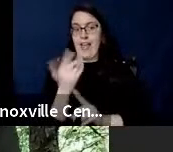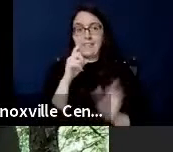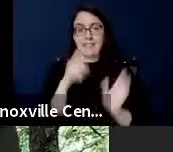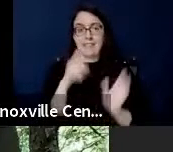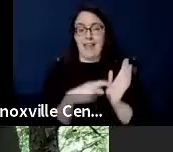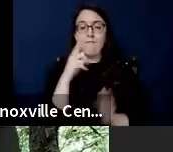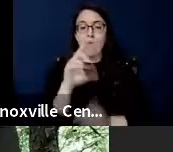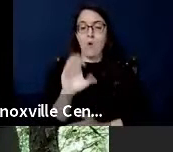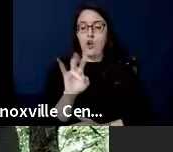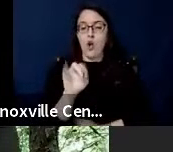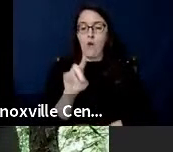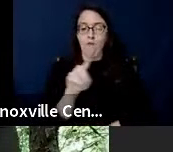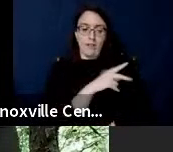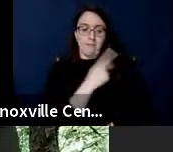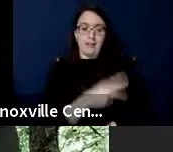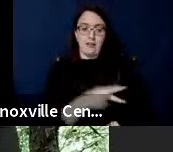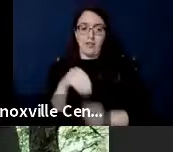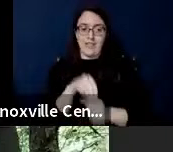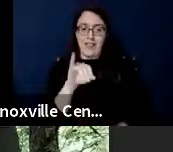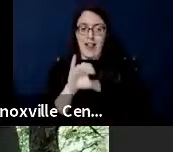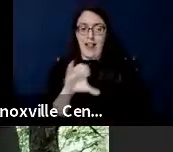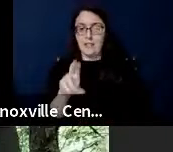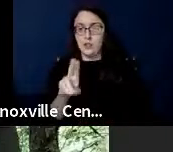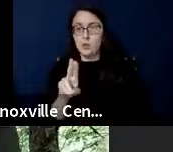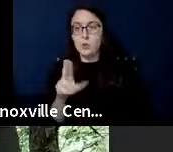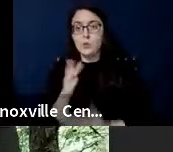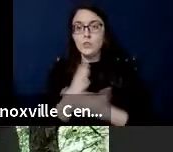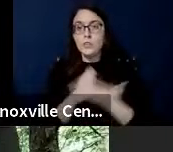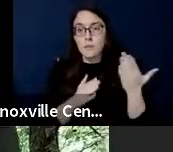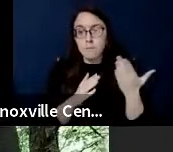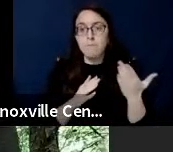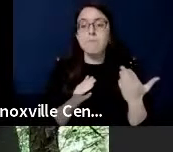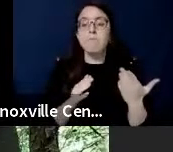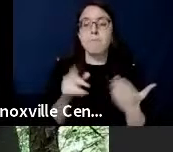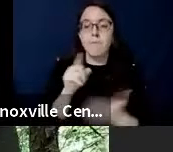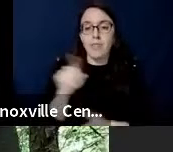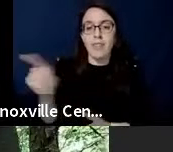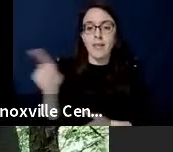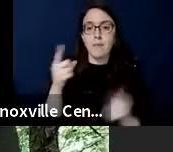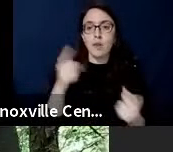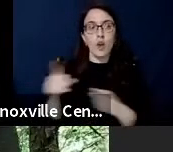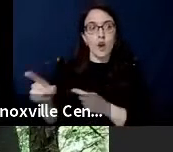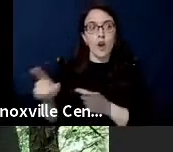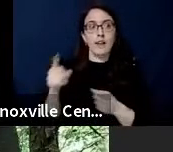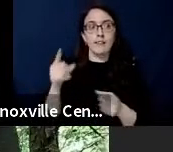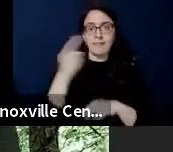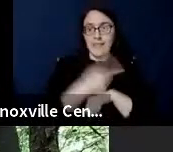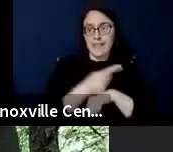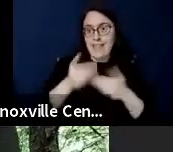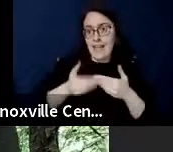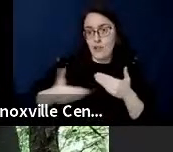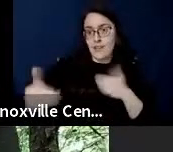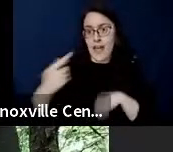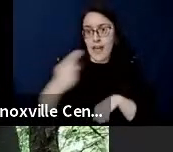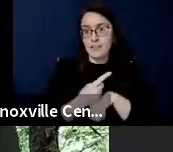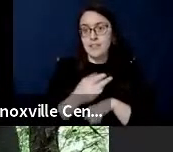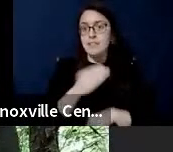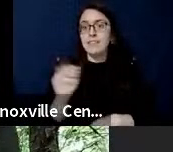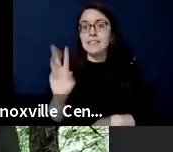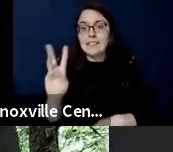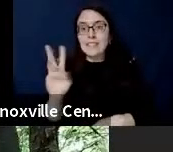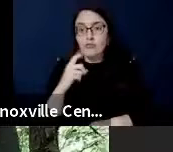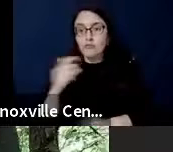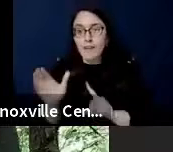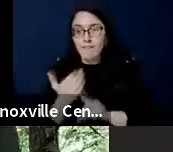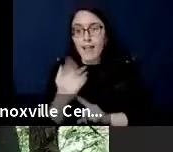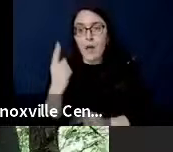COVID patients in the ICU, some of which occurring on consecutive days. 6 red flags and 1